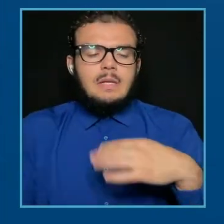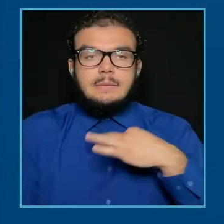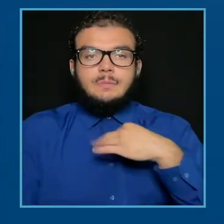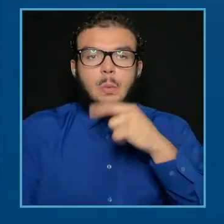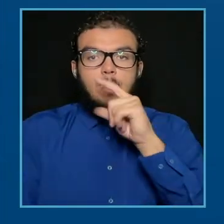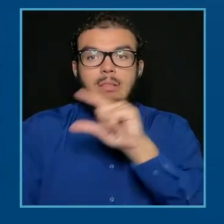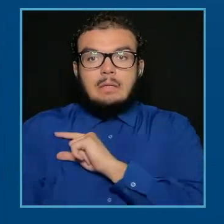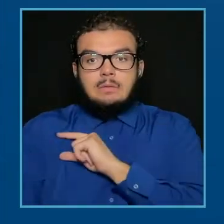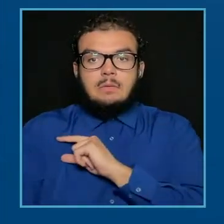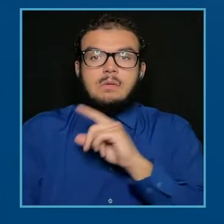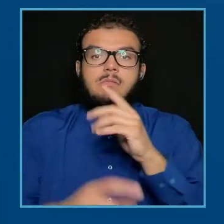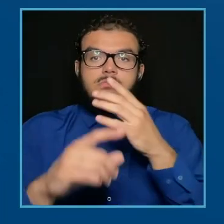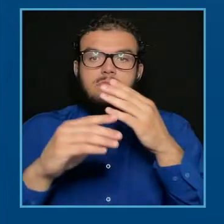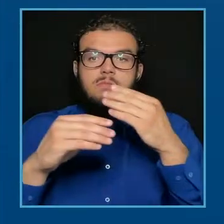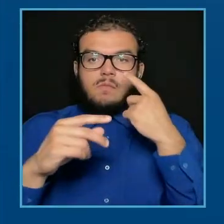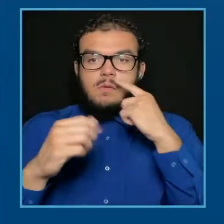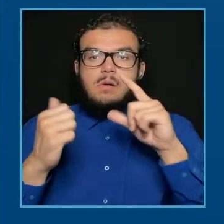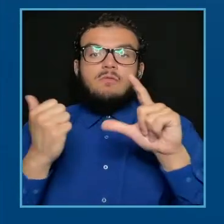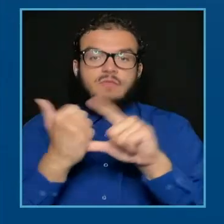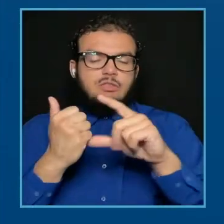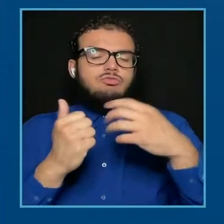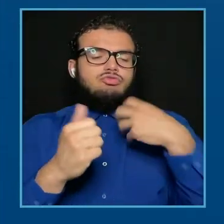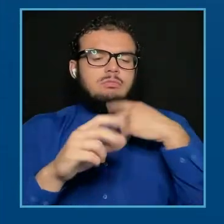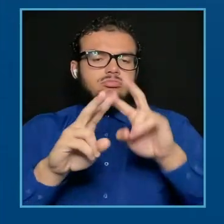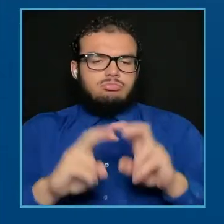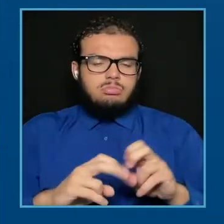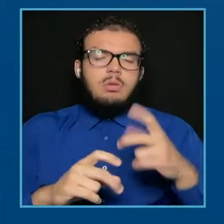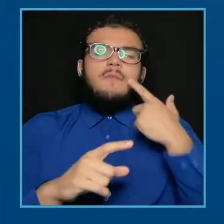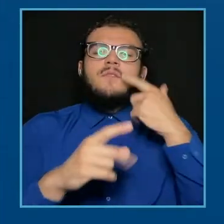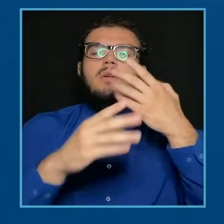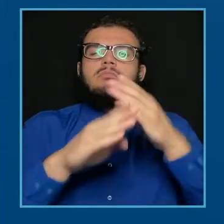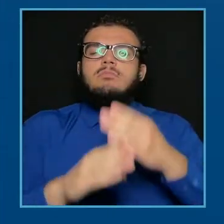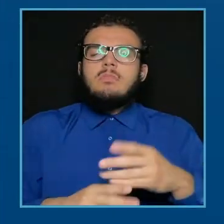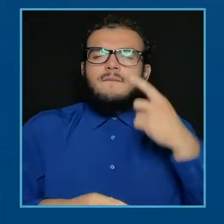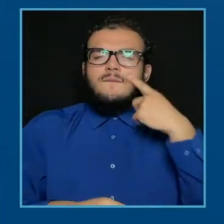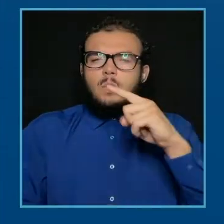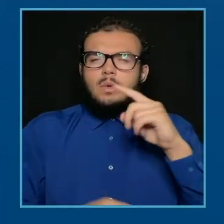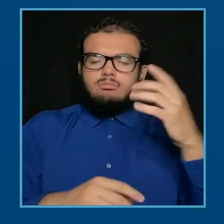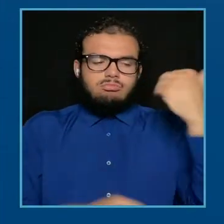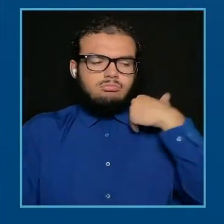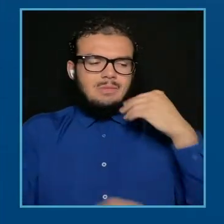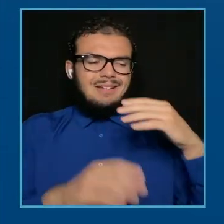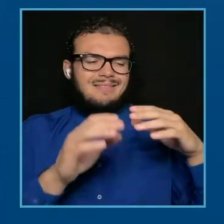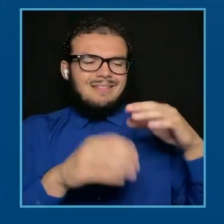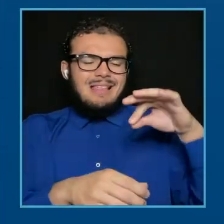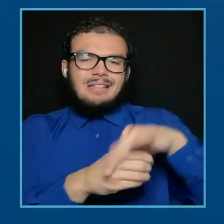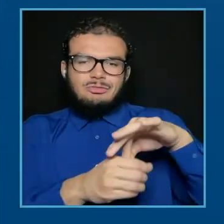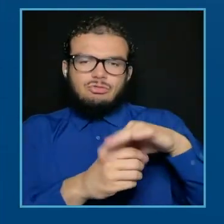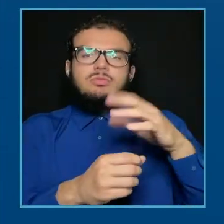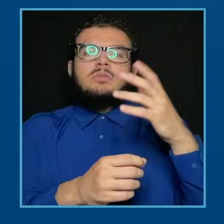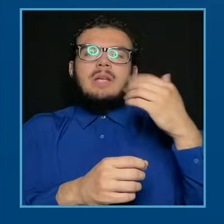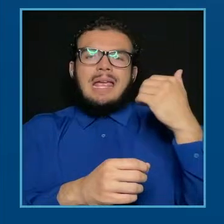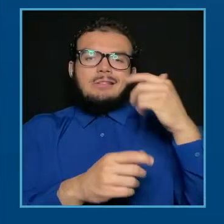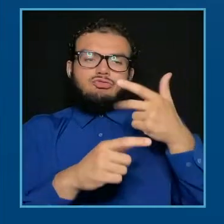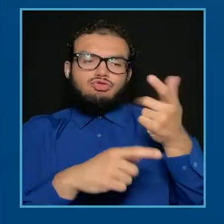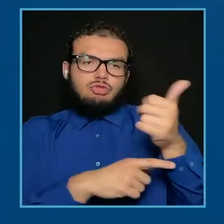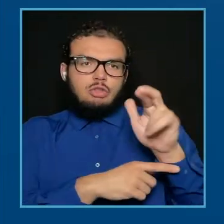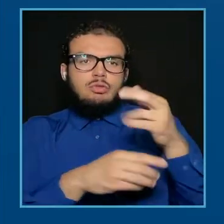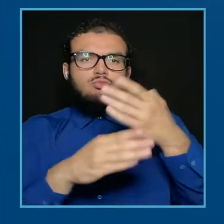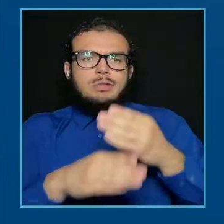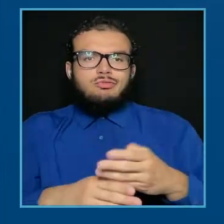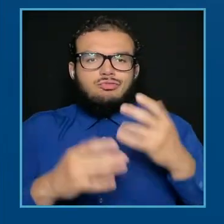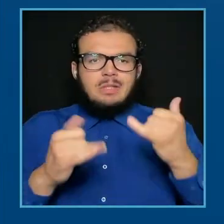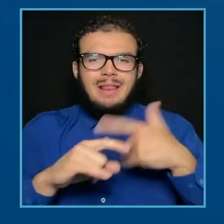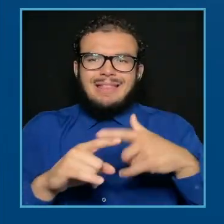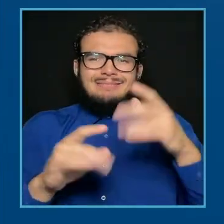stand for vice chair would be determined based on the vote breakdown of the previous elections and the gender breakdown as such. At the time, we didn't